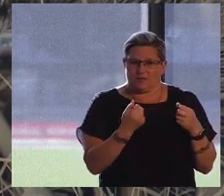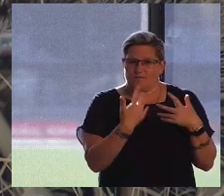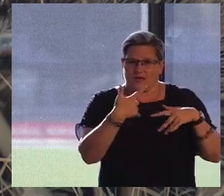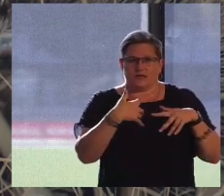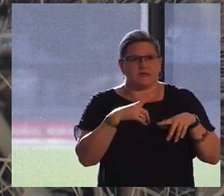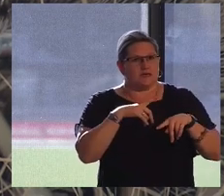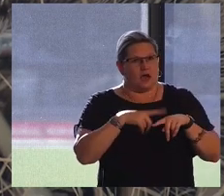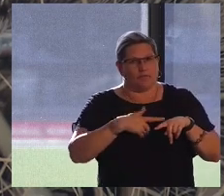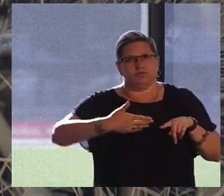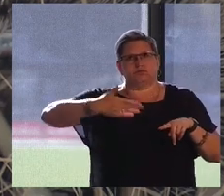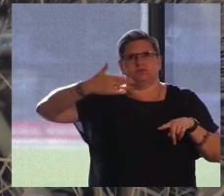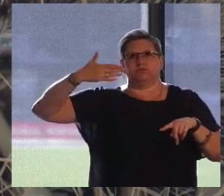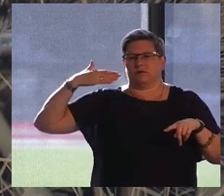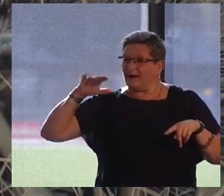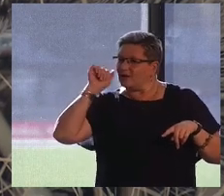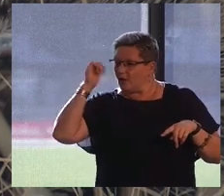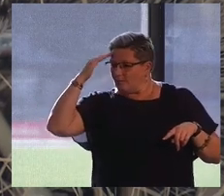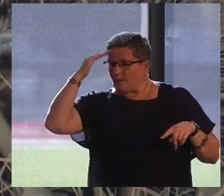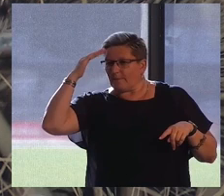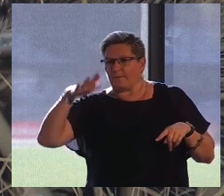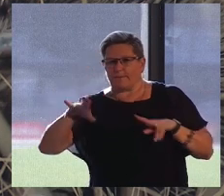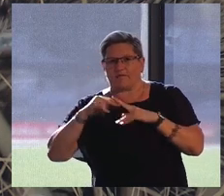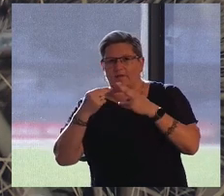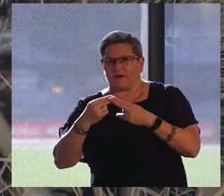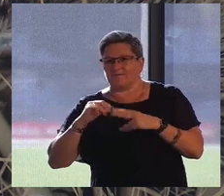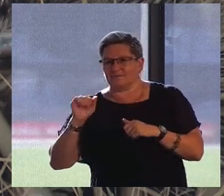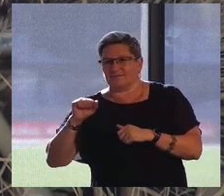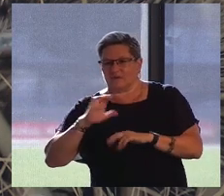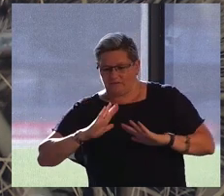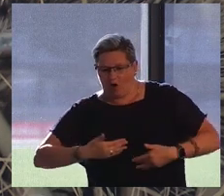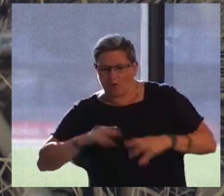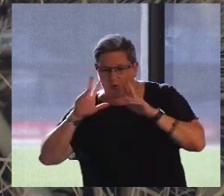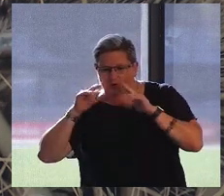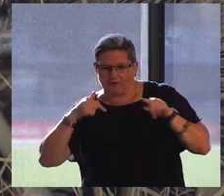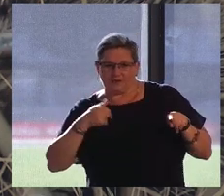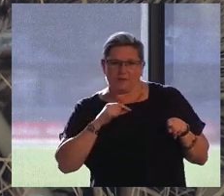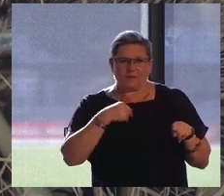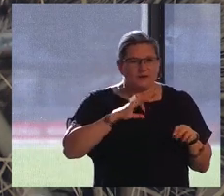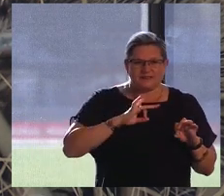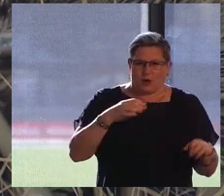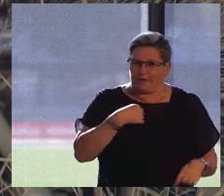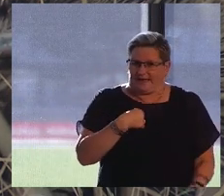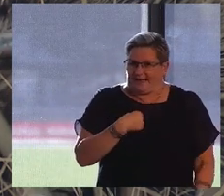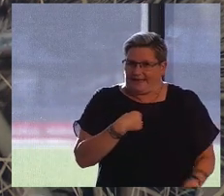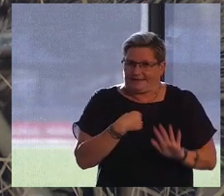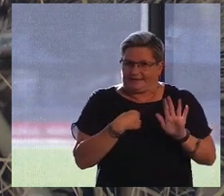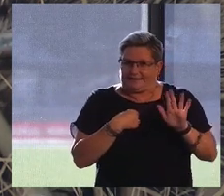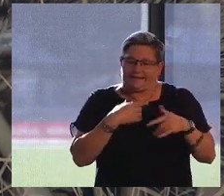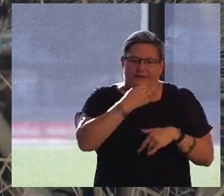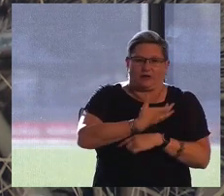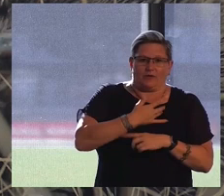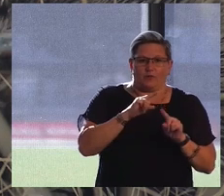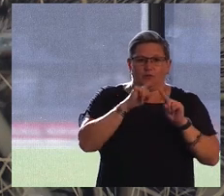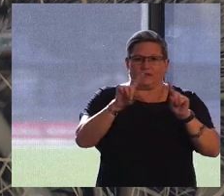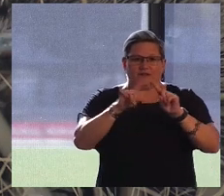And, you know, my mum's family are farmers, but I'm not a farmer. And so it wasn't my comfort zone. But I went to lots of agricultural events to